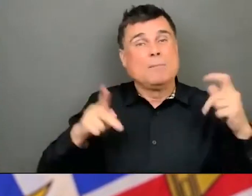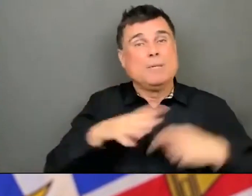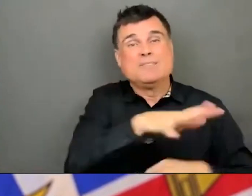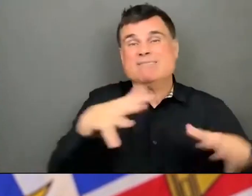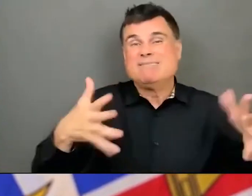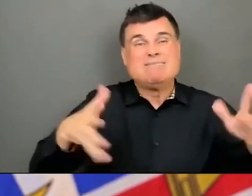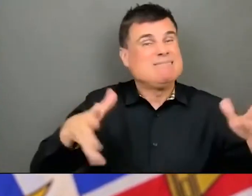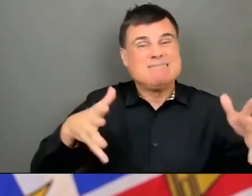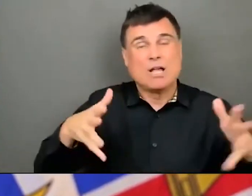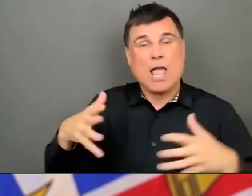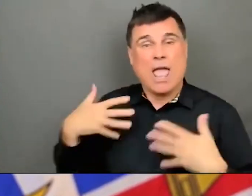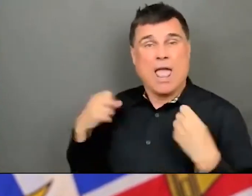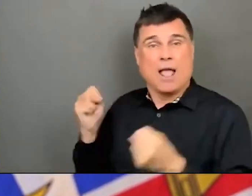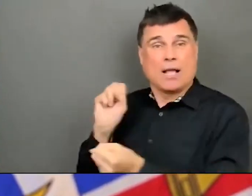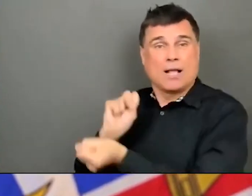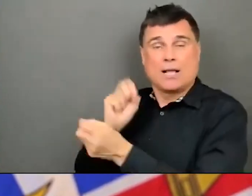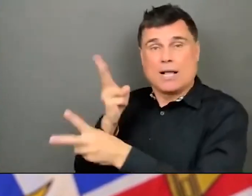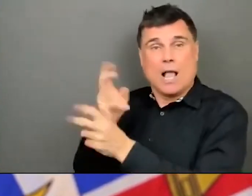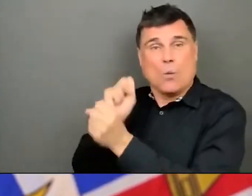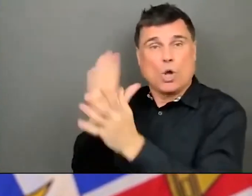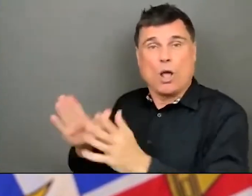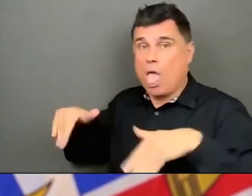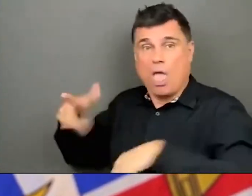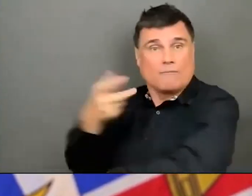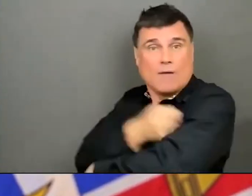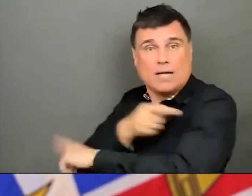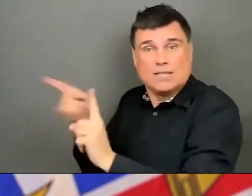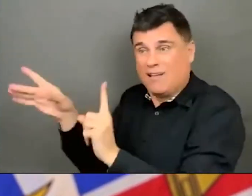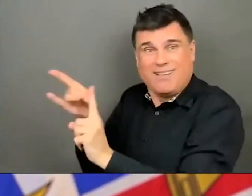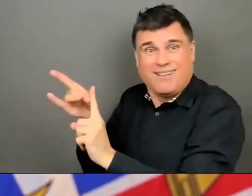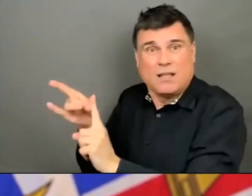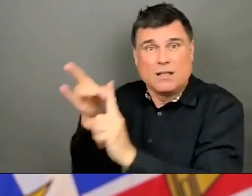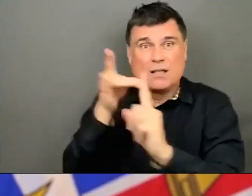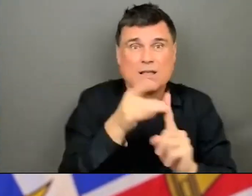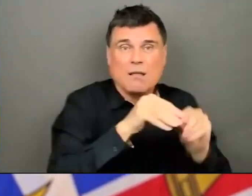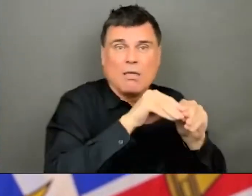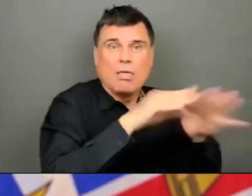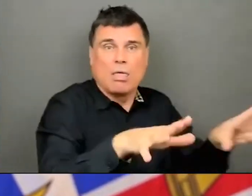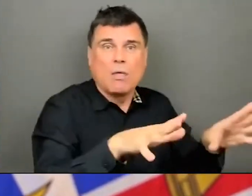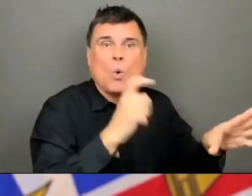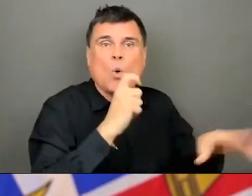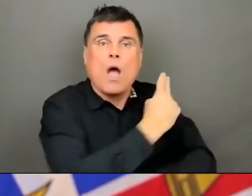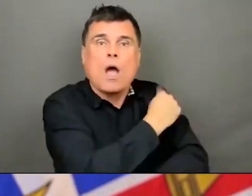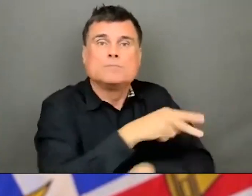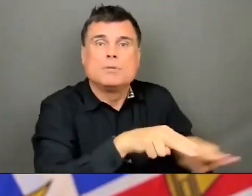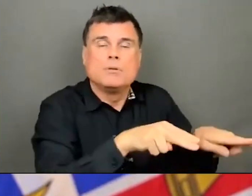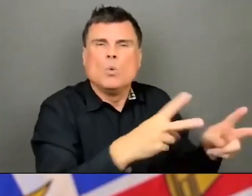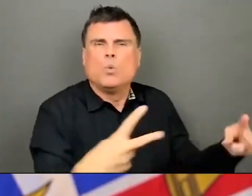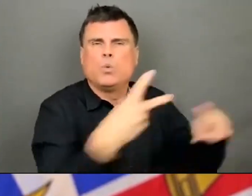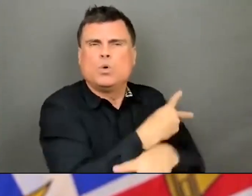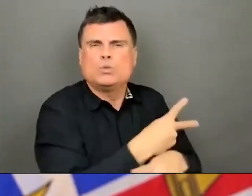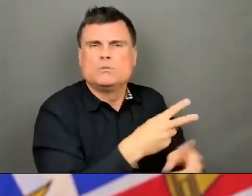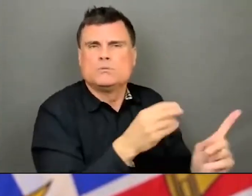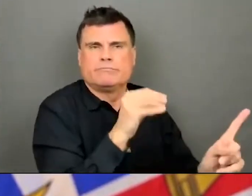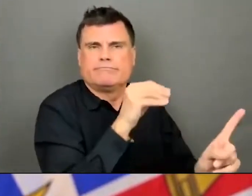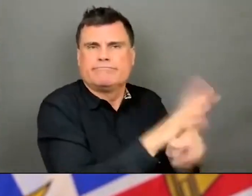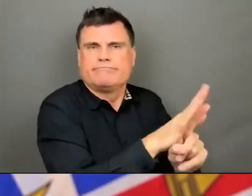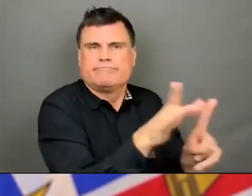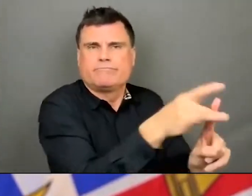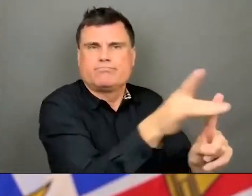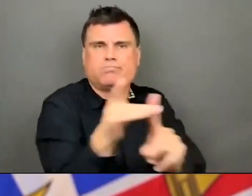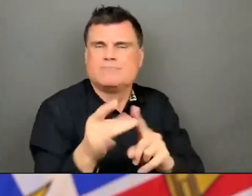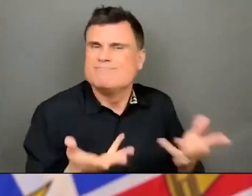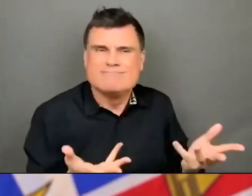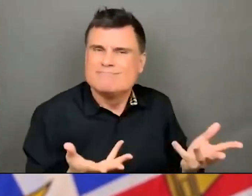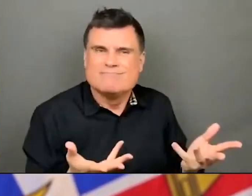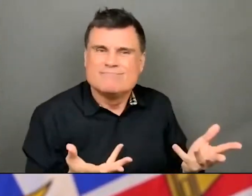is something that we are individually addressing with each healthcare worker who's been affected. And we've seen a steady increase